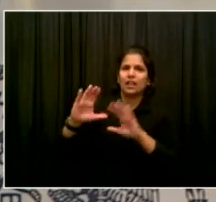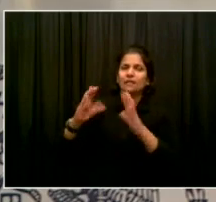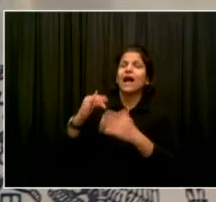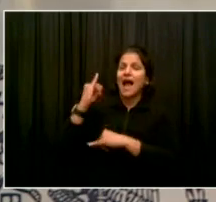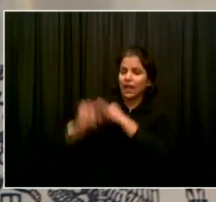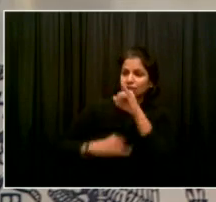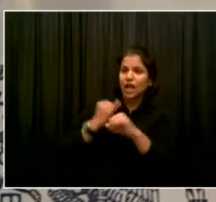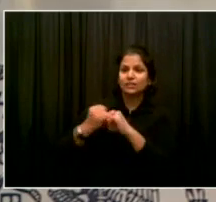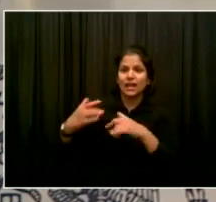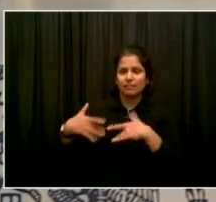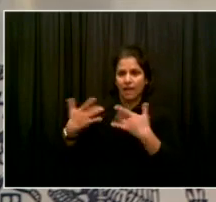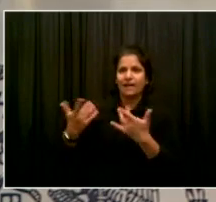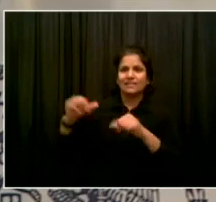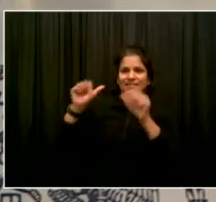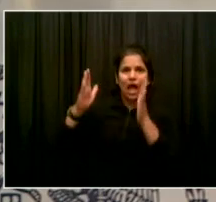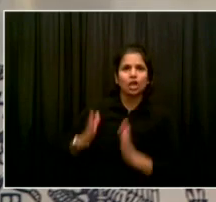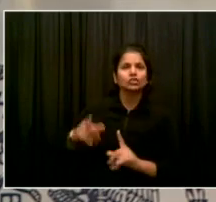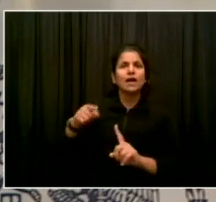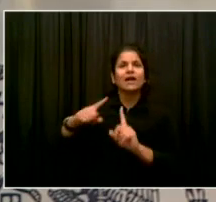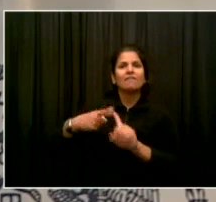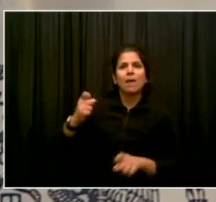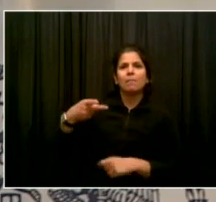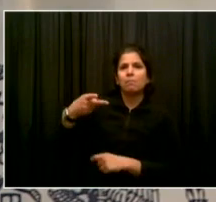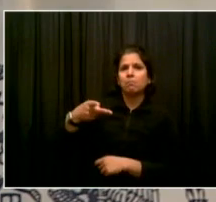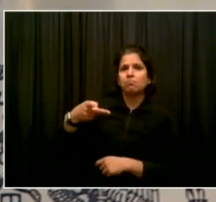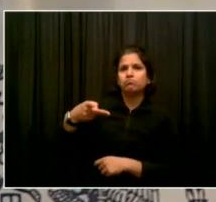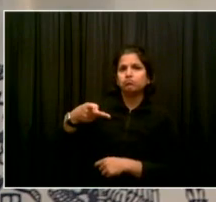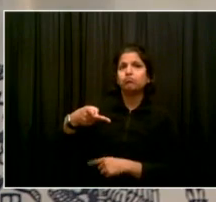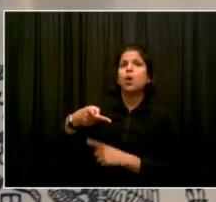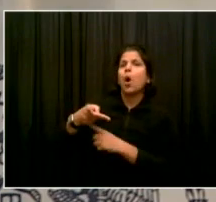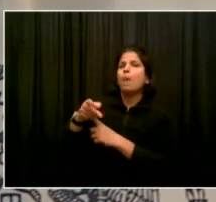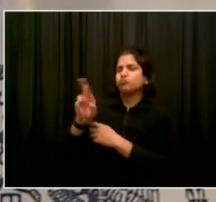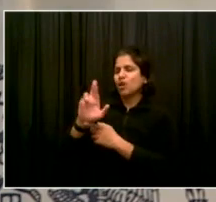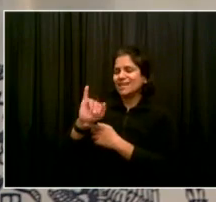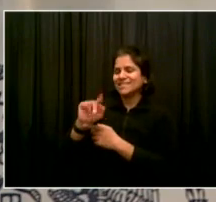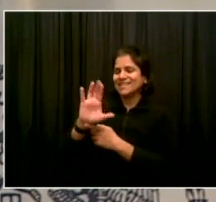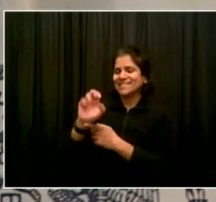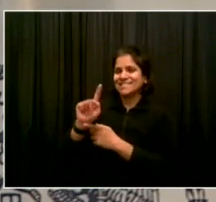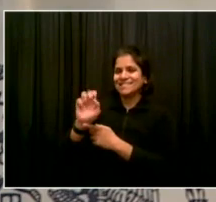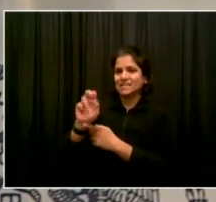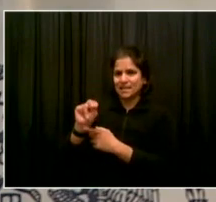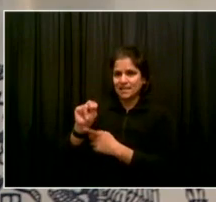Princeton University. Wears a lot of hats. My great pleasure to introduce Dr. Michael Oppenheimer.